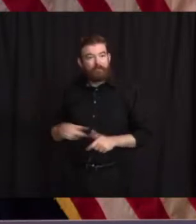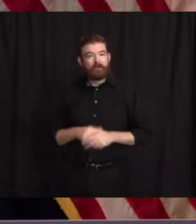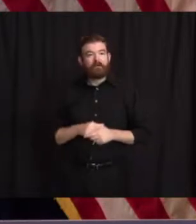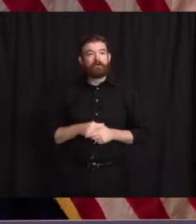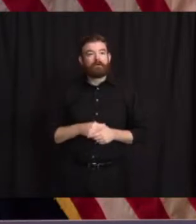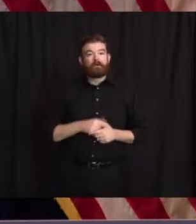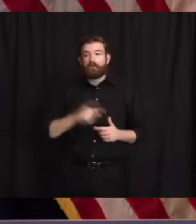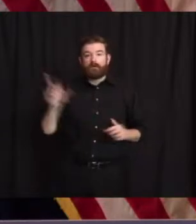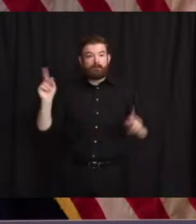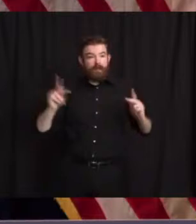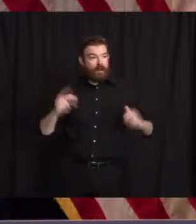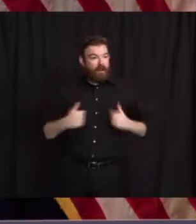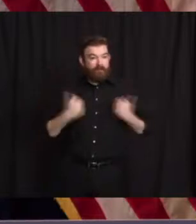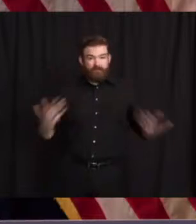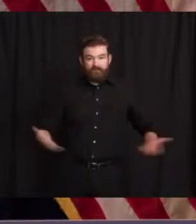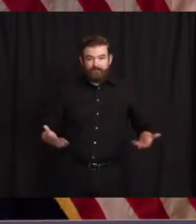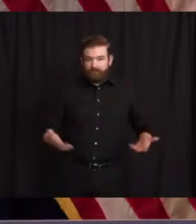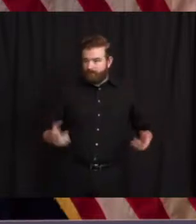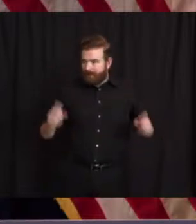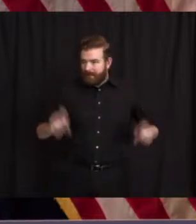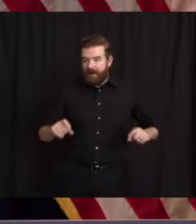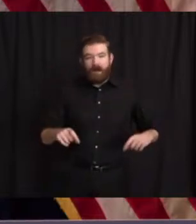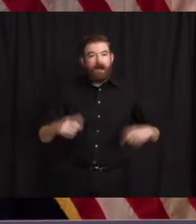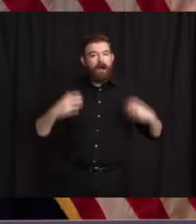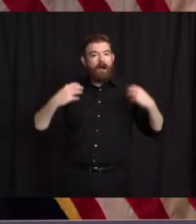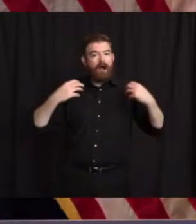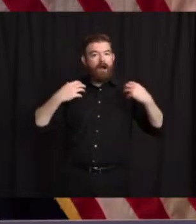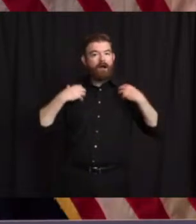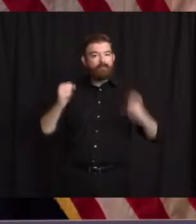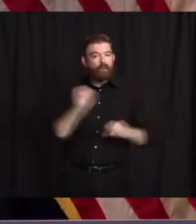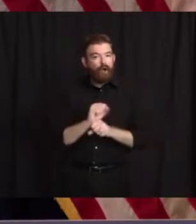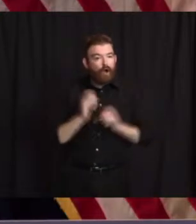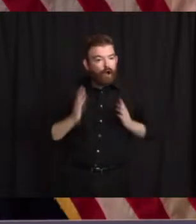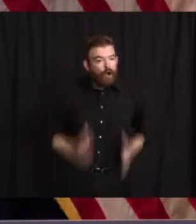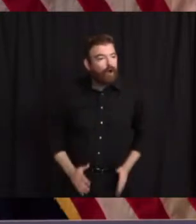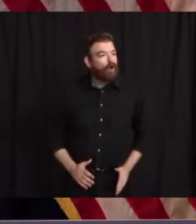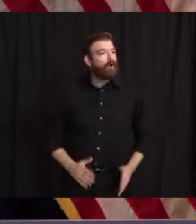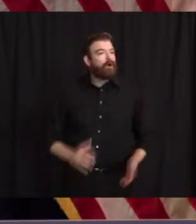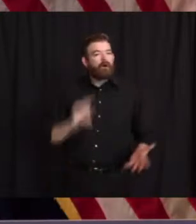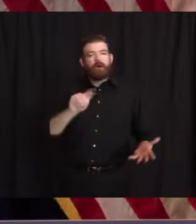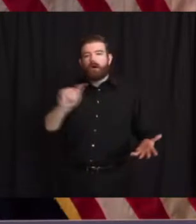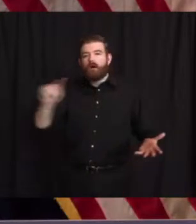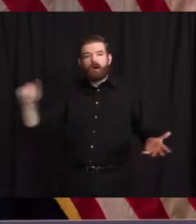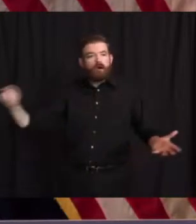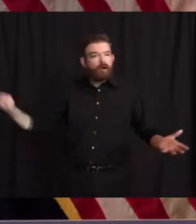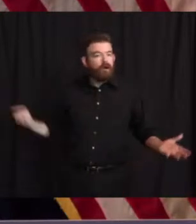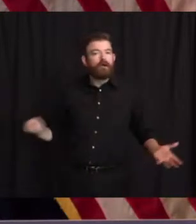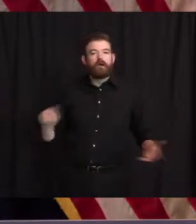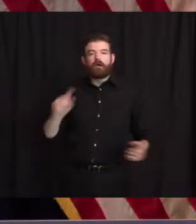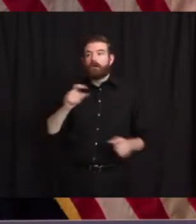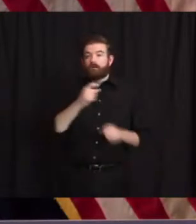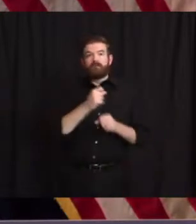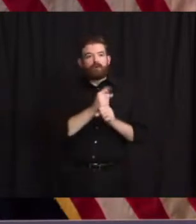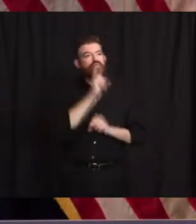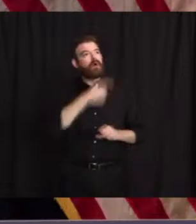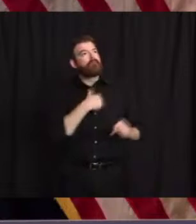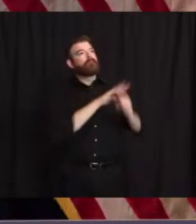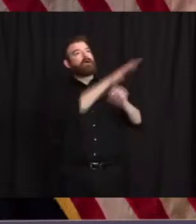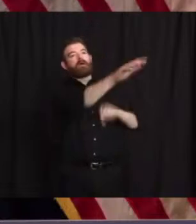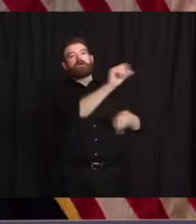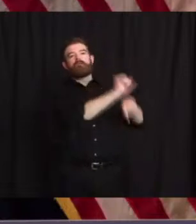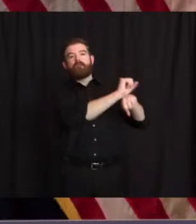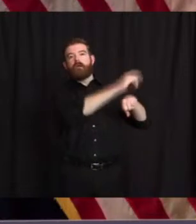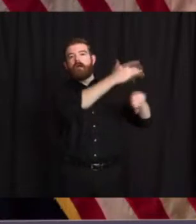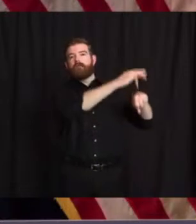and at the same time keeping employment as robust as humanly possible. That's what we need the help for. So thank you for your leadership and your